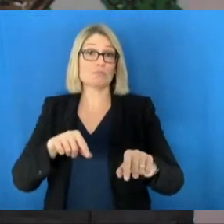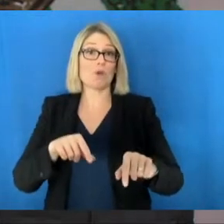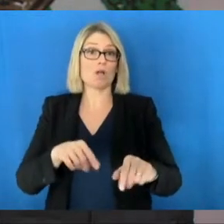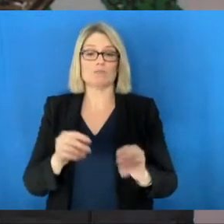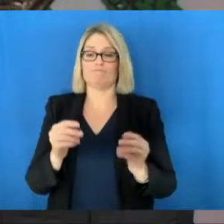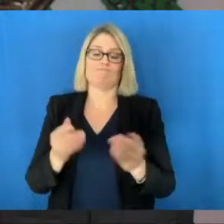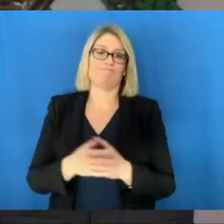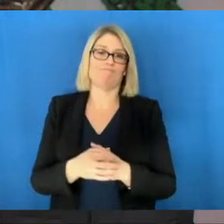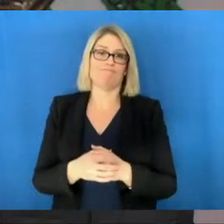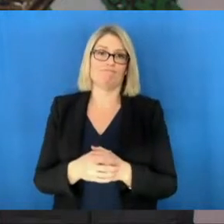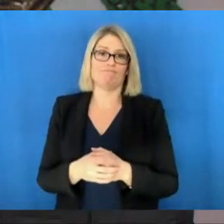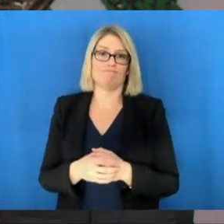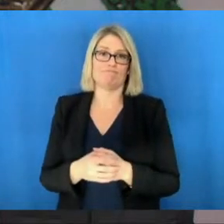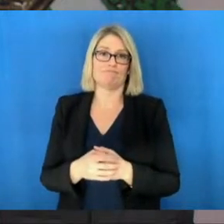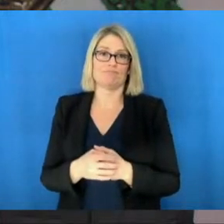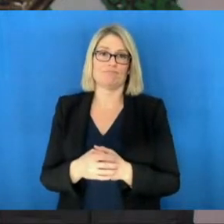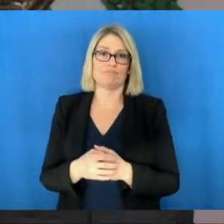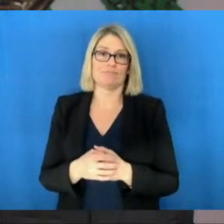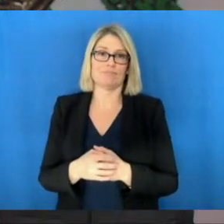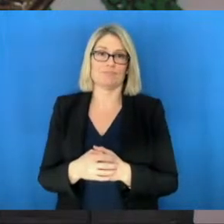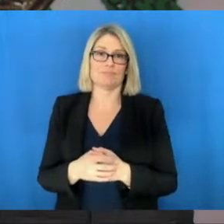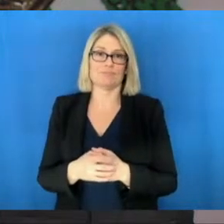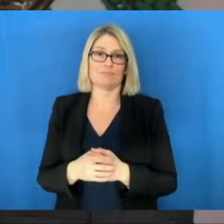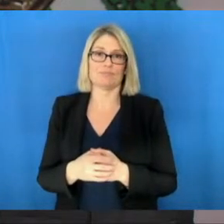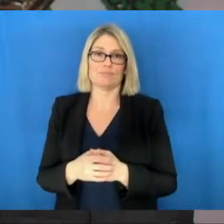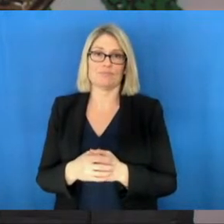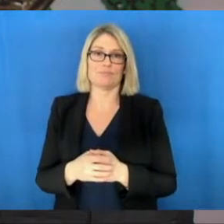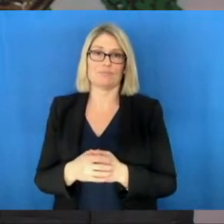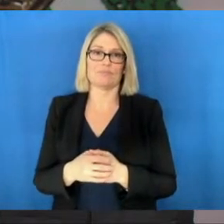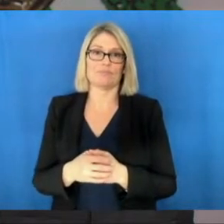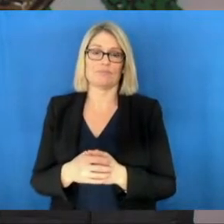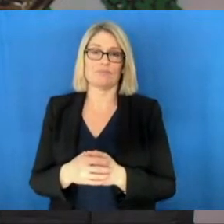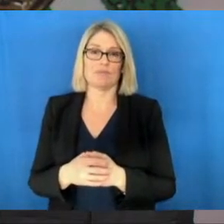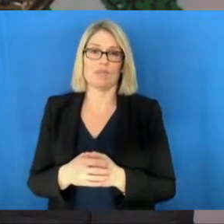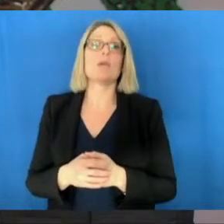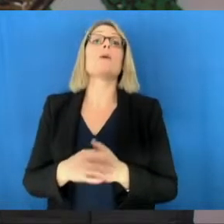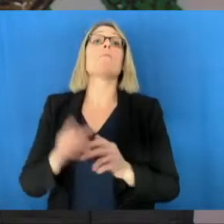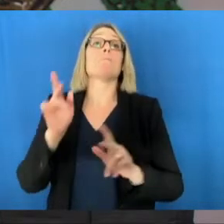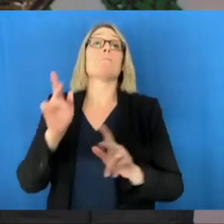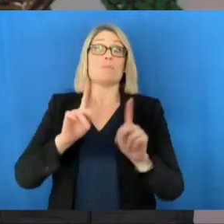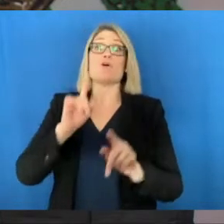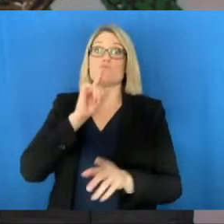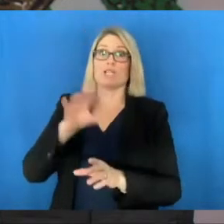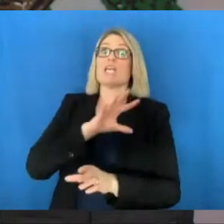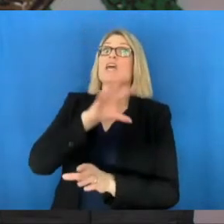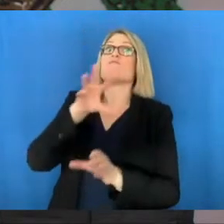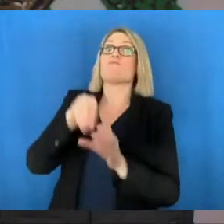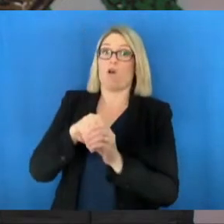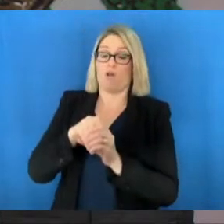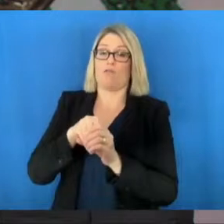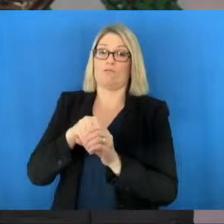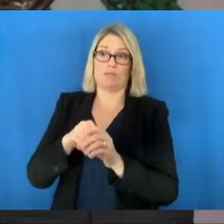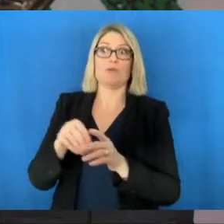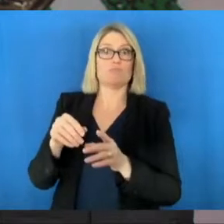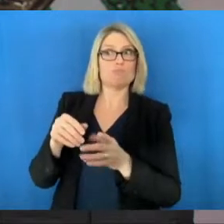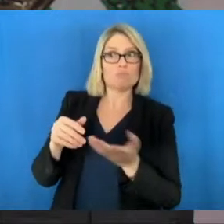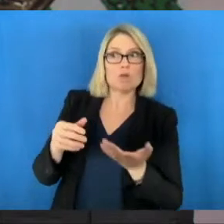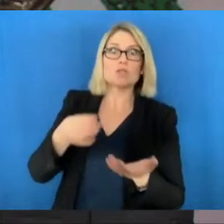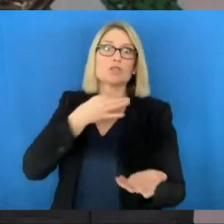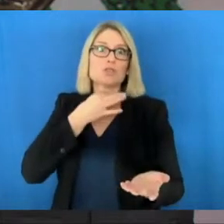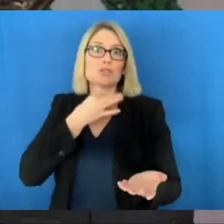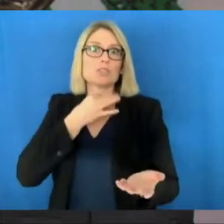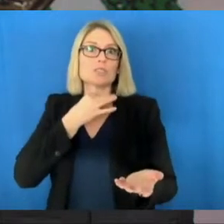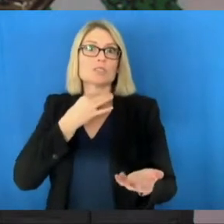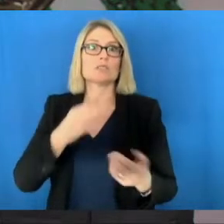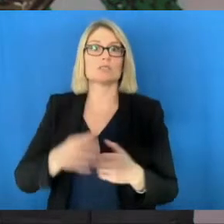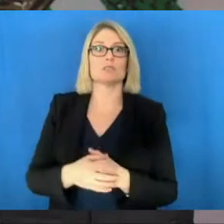immediately and are extremely engaged in this whole process, whether it's